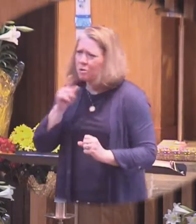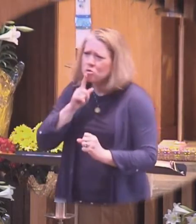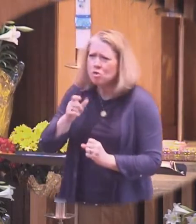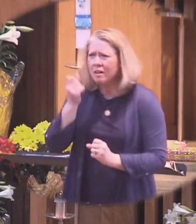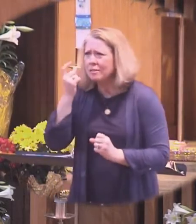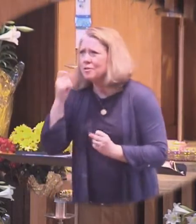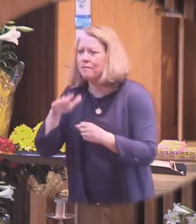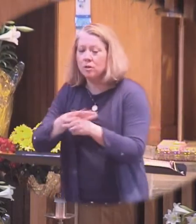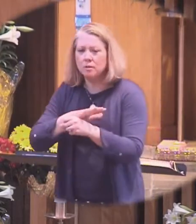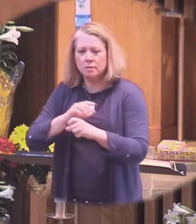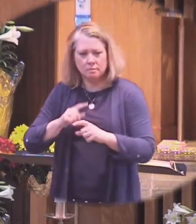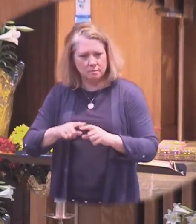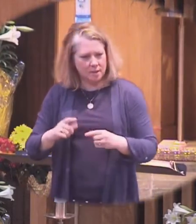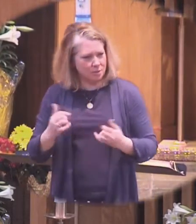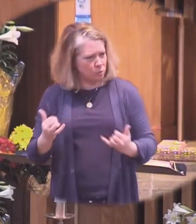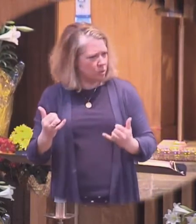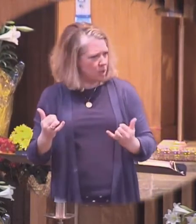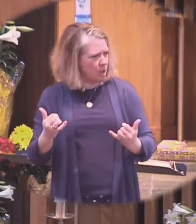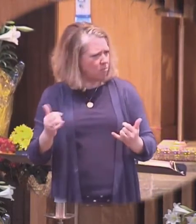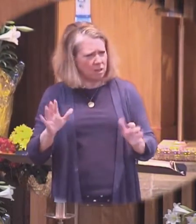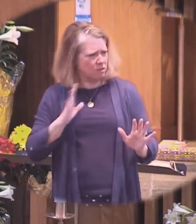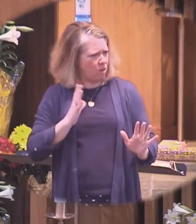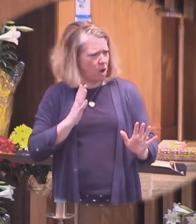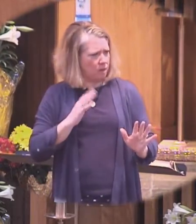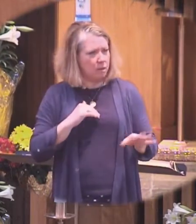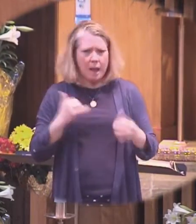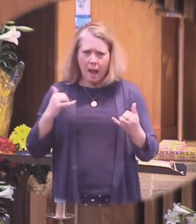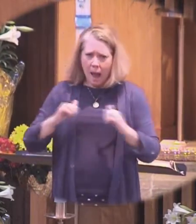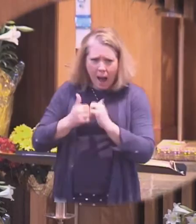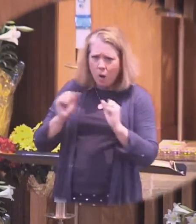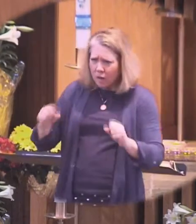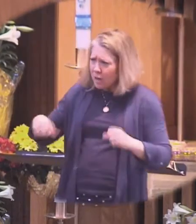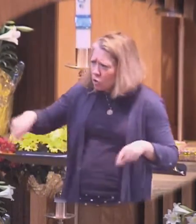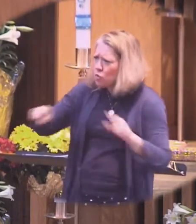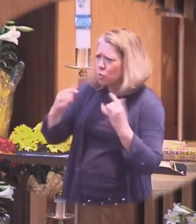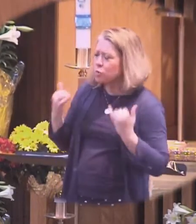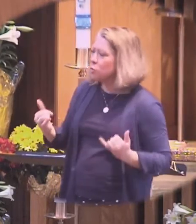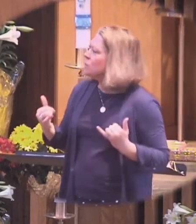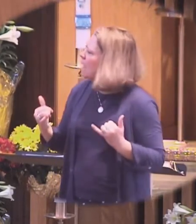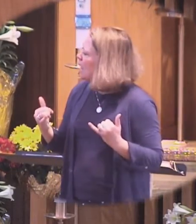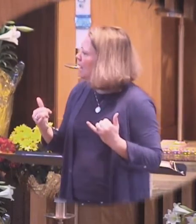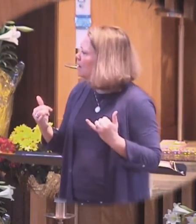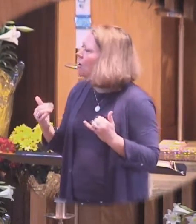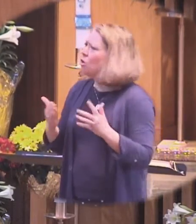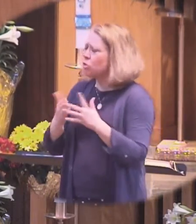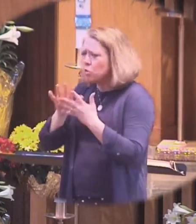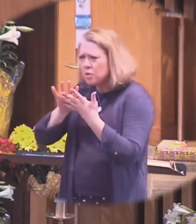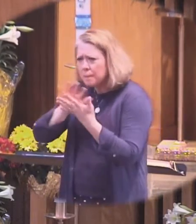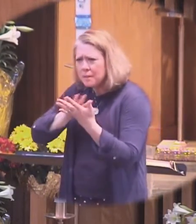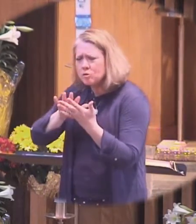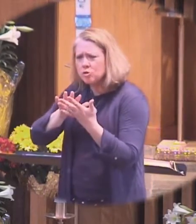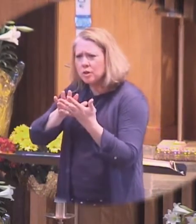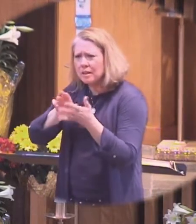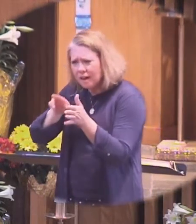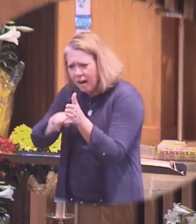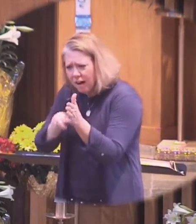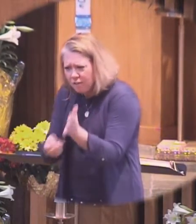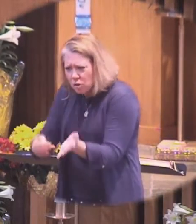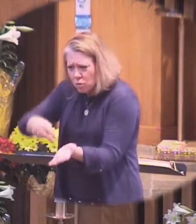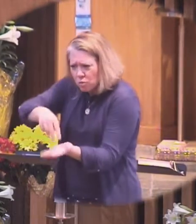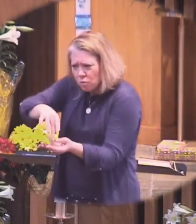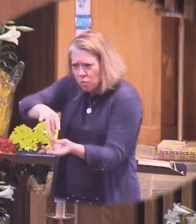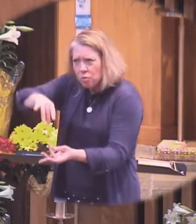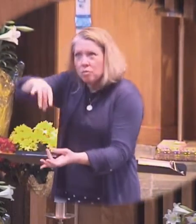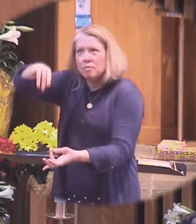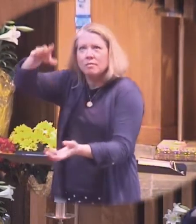today and the mysteries of the resurrection lead us deeper? How can it, when we leave this building, this sacred